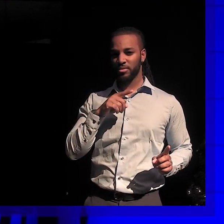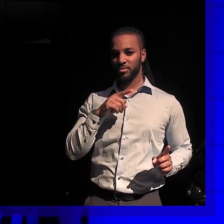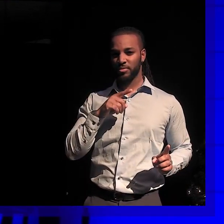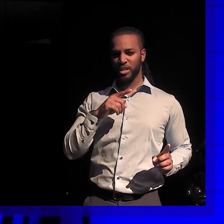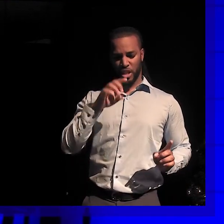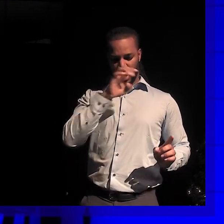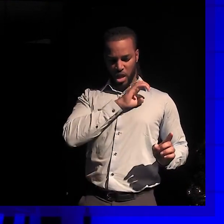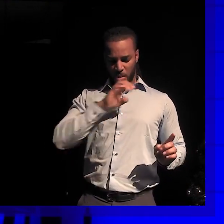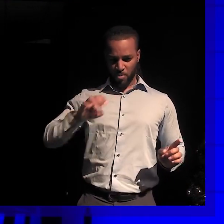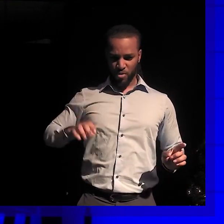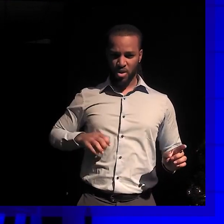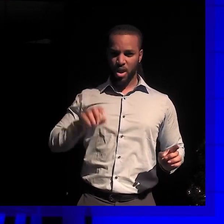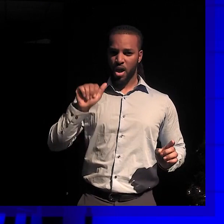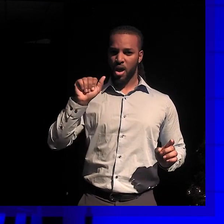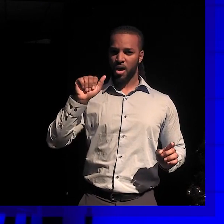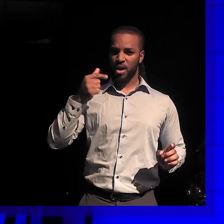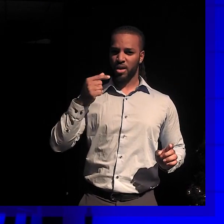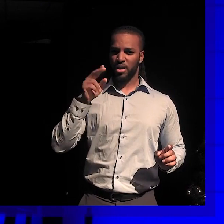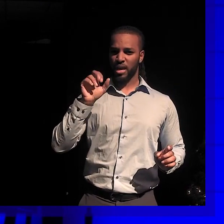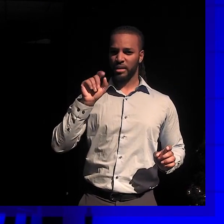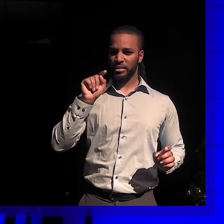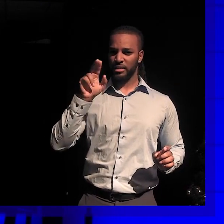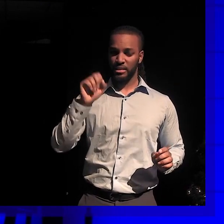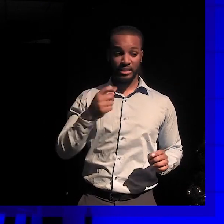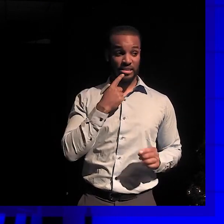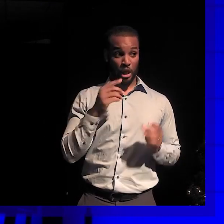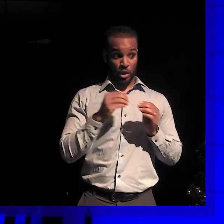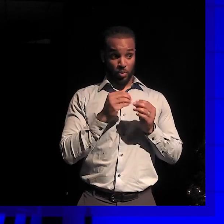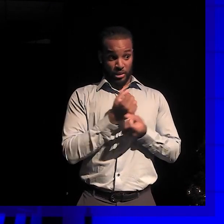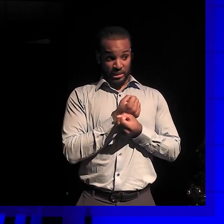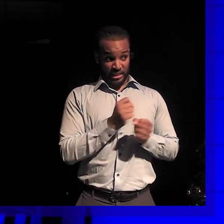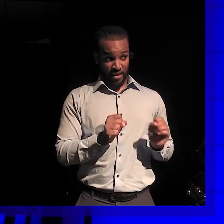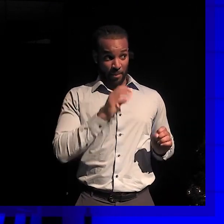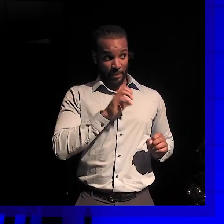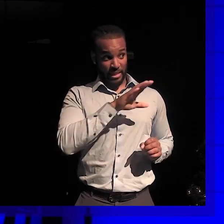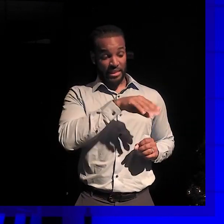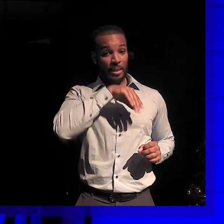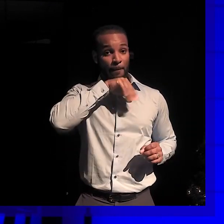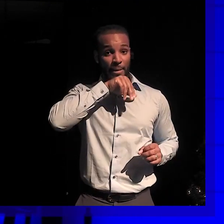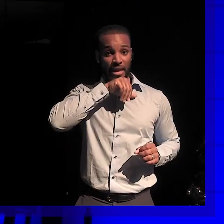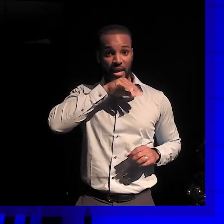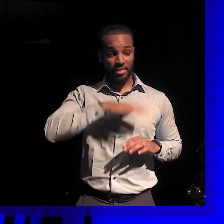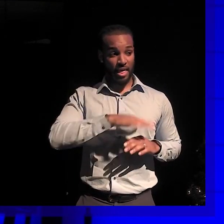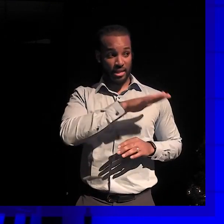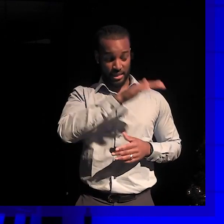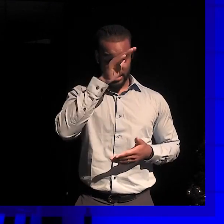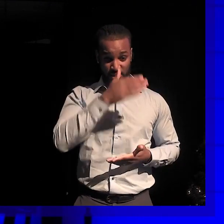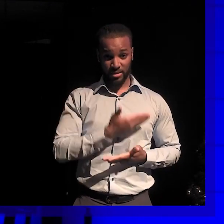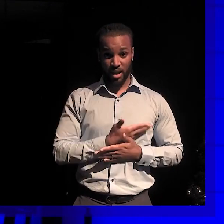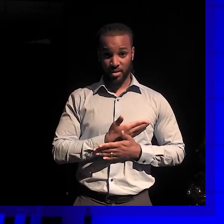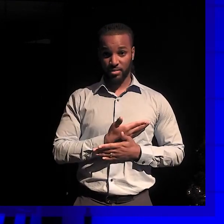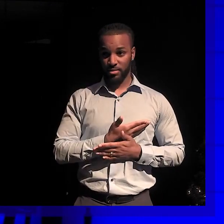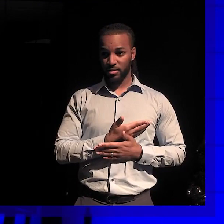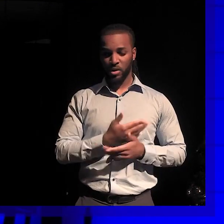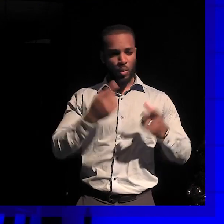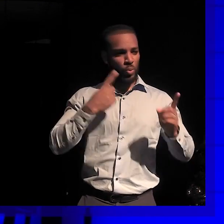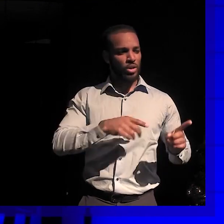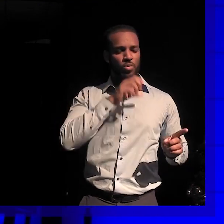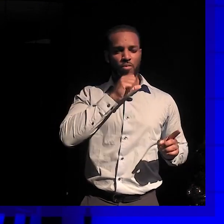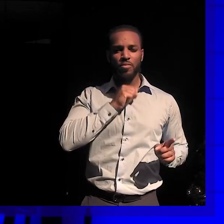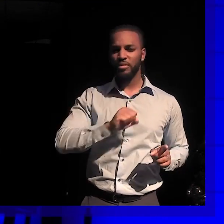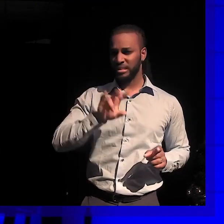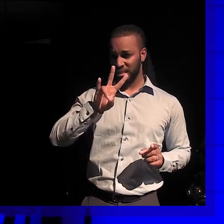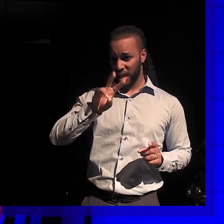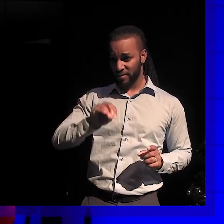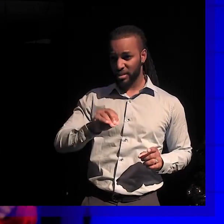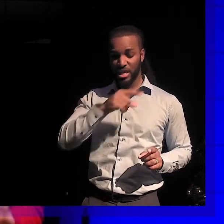Emperor Augustus said this about Herod: it's safer to be Herod's pig than Herod's son. When he was 70 years old,